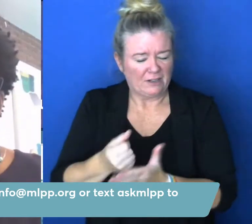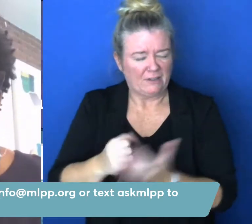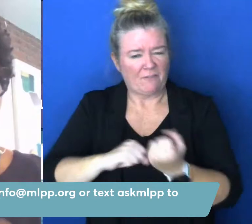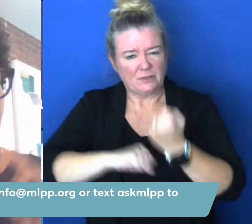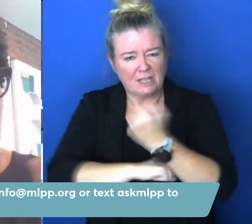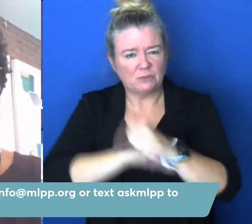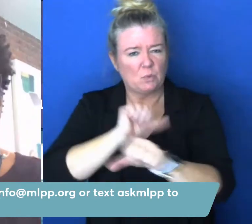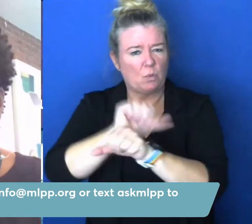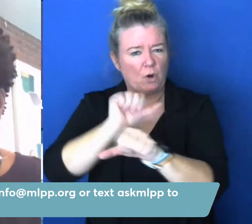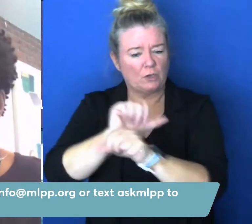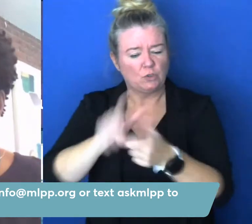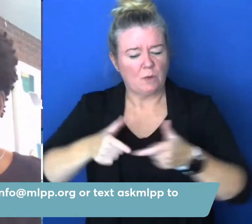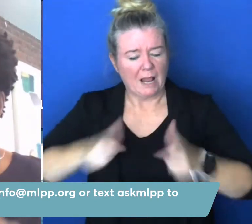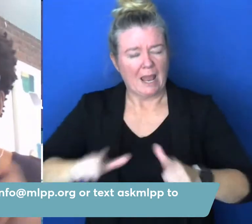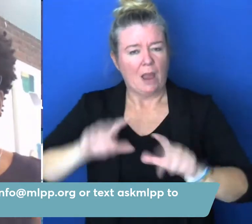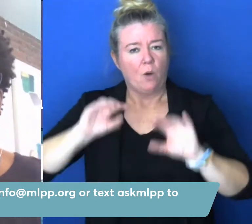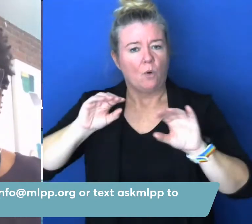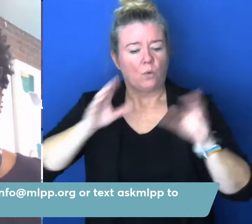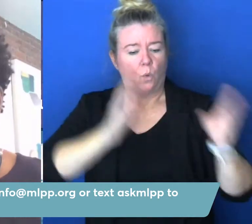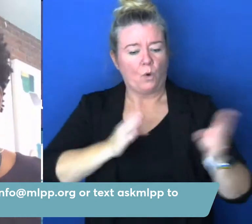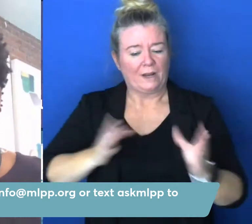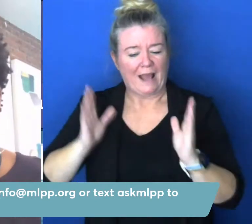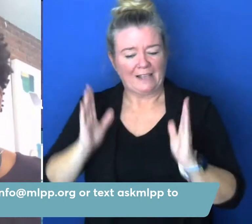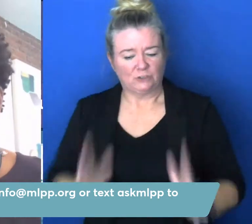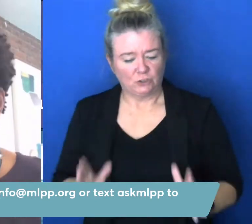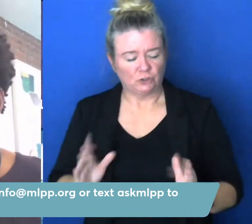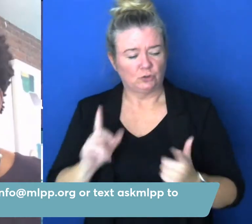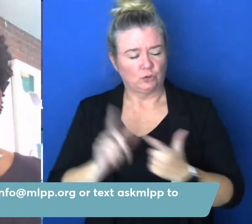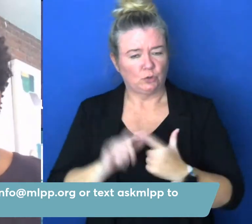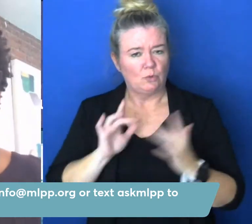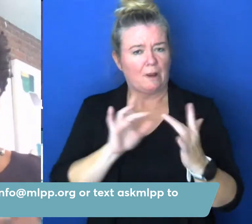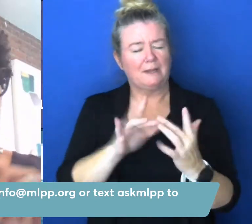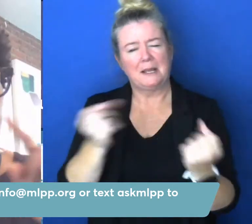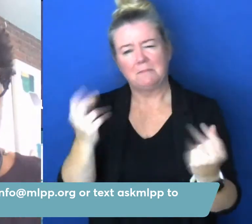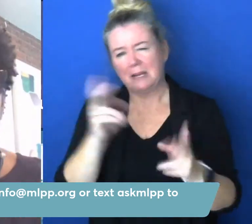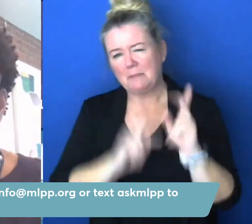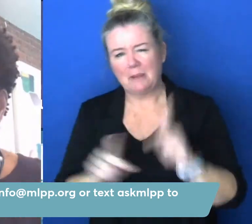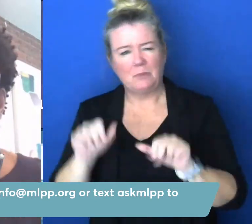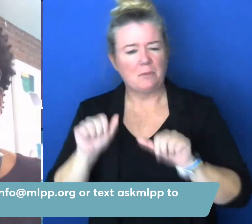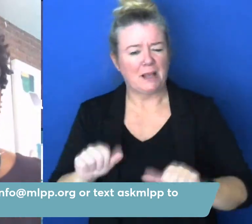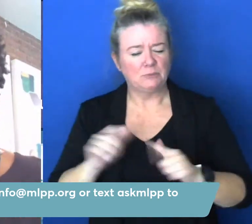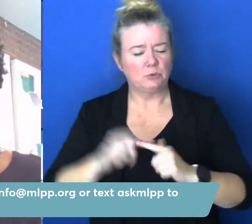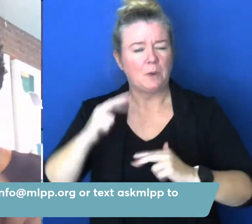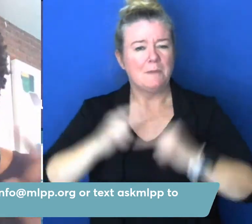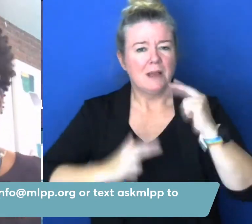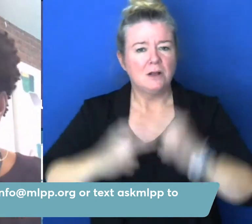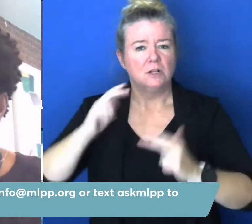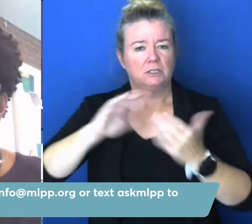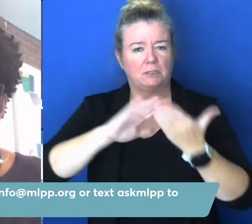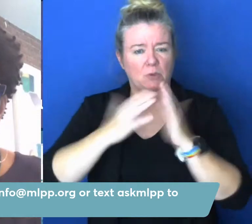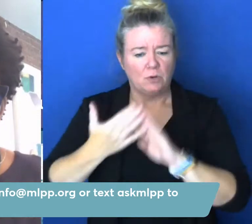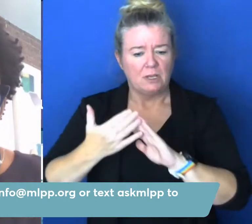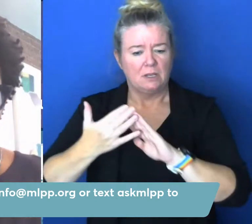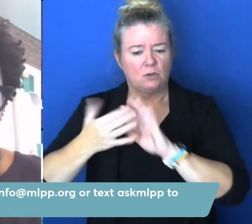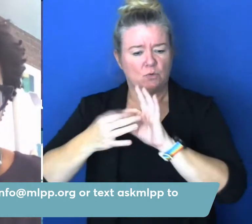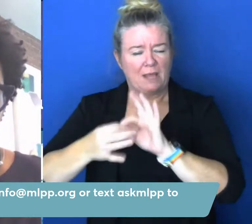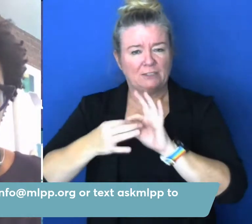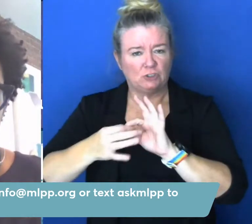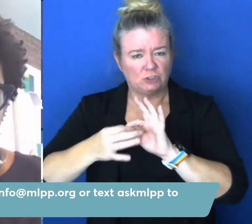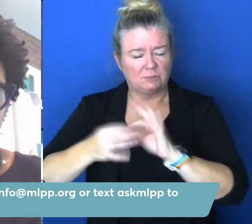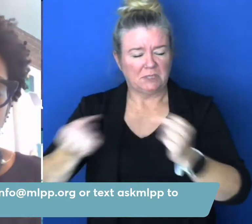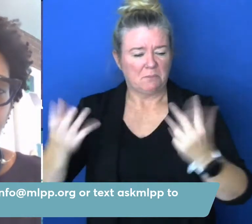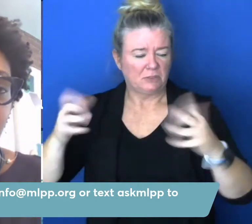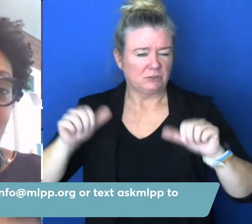work that allows organizers to reach as many people as possible, build community relationships as much